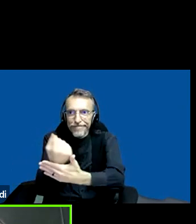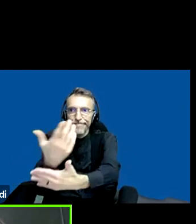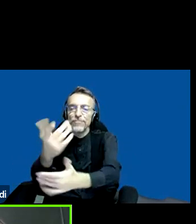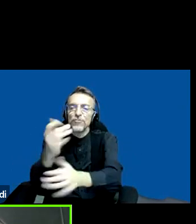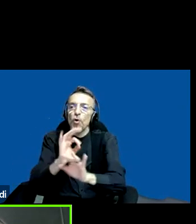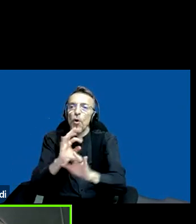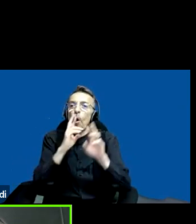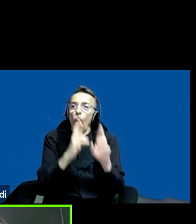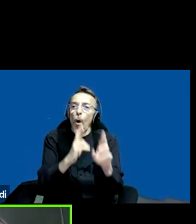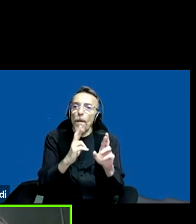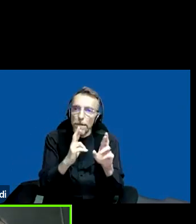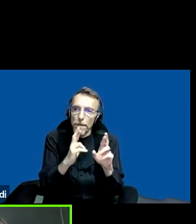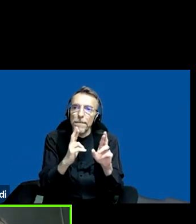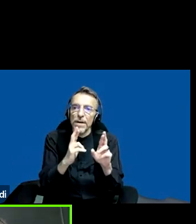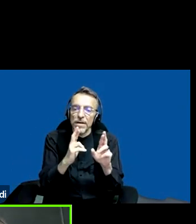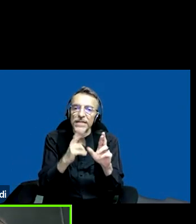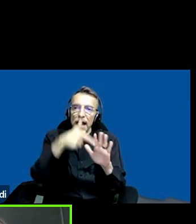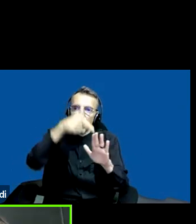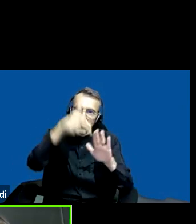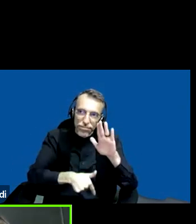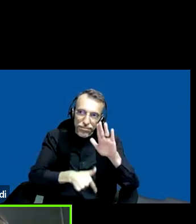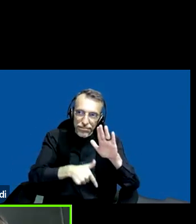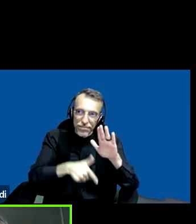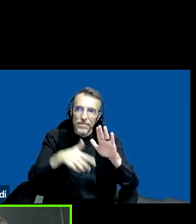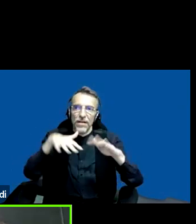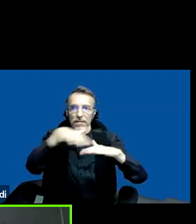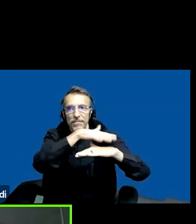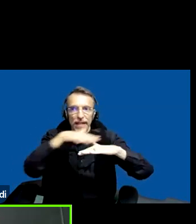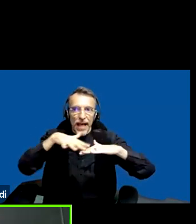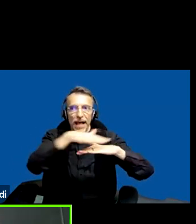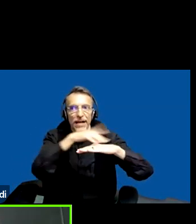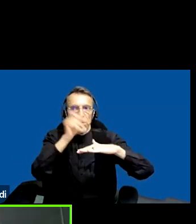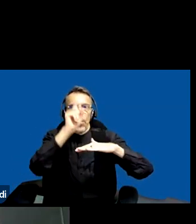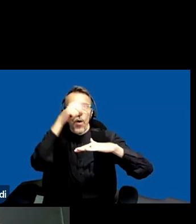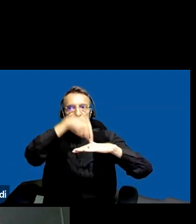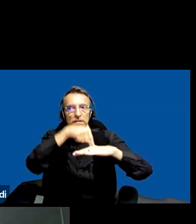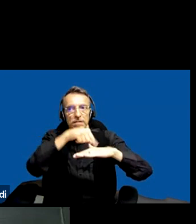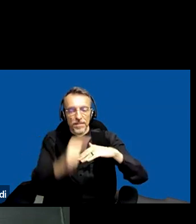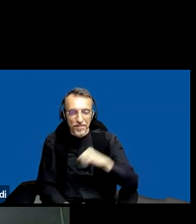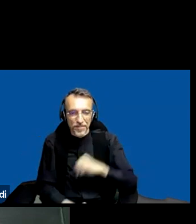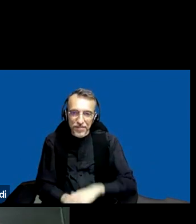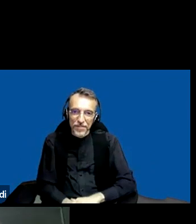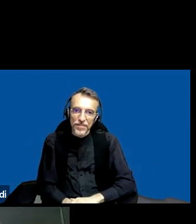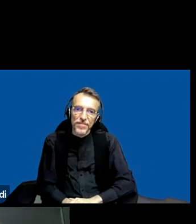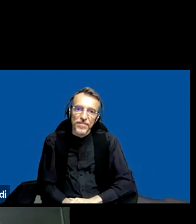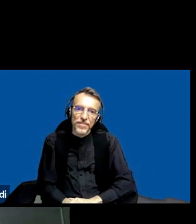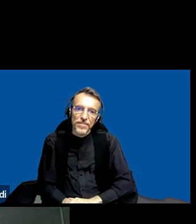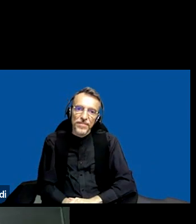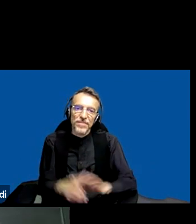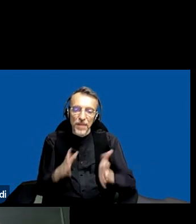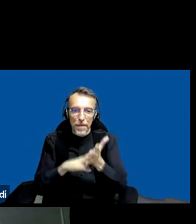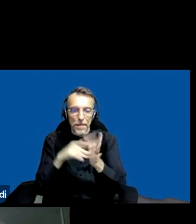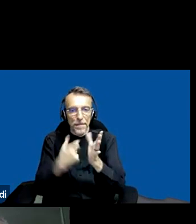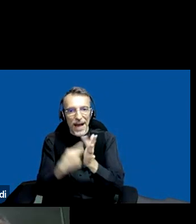the and beyond the tropes. Yeah, excellent. Mario.